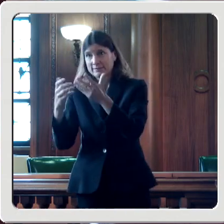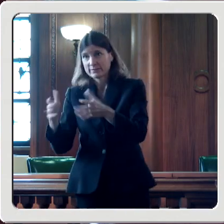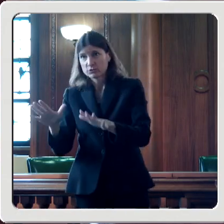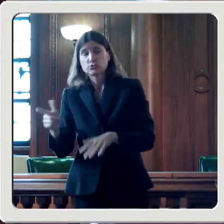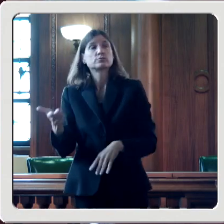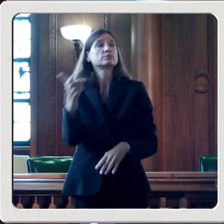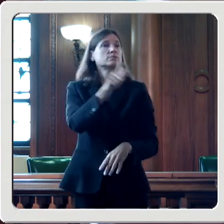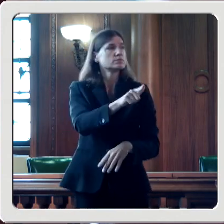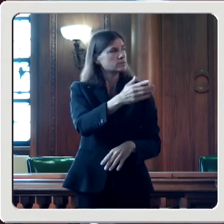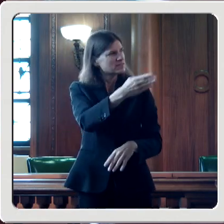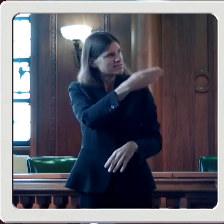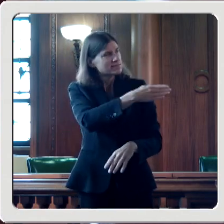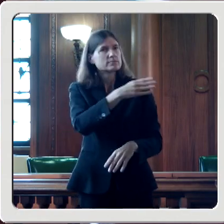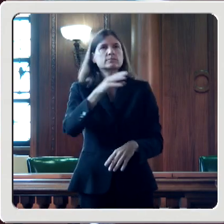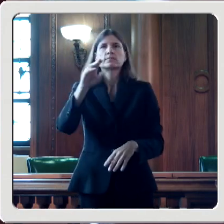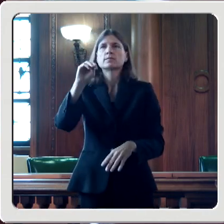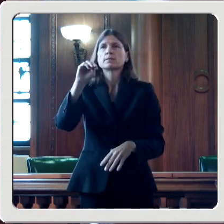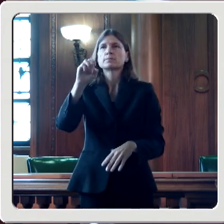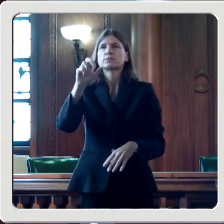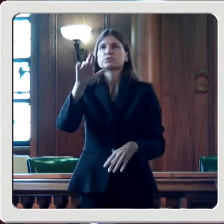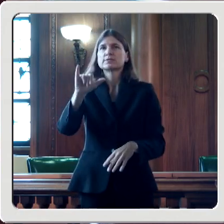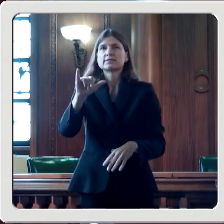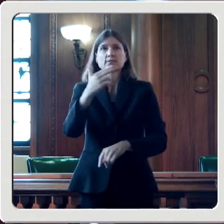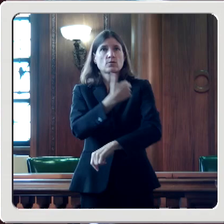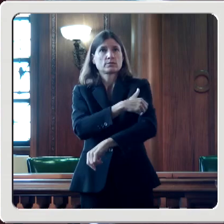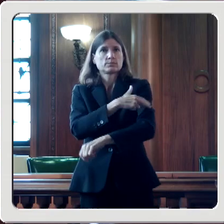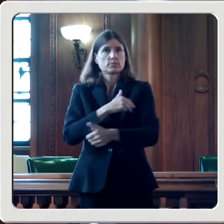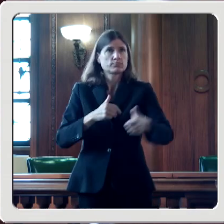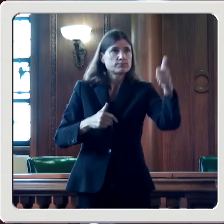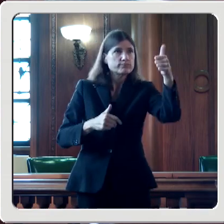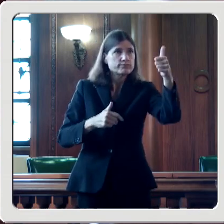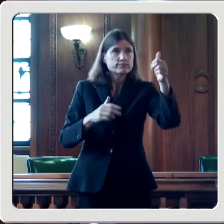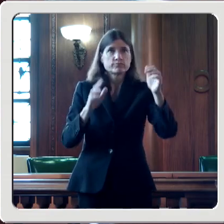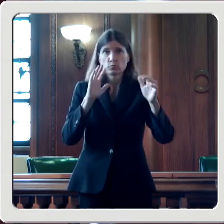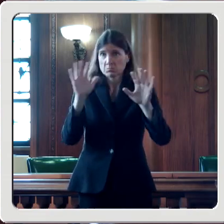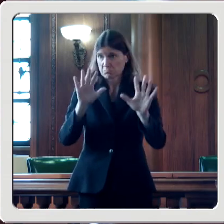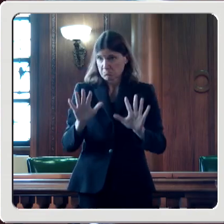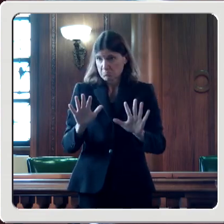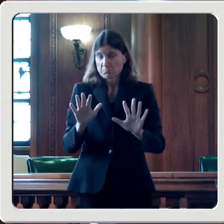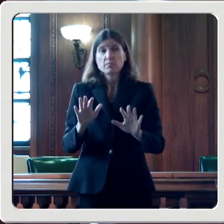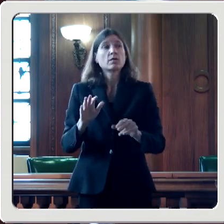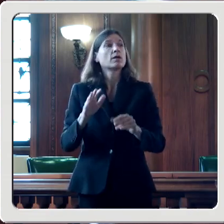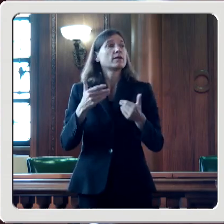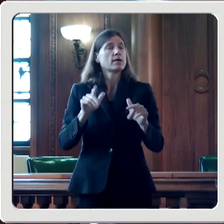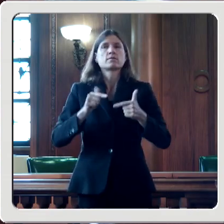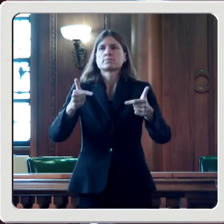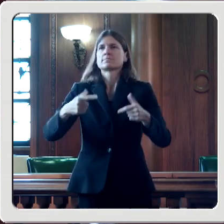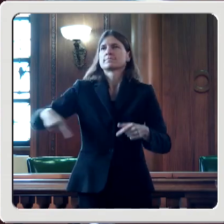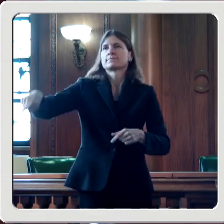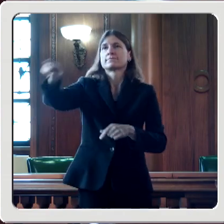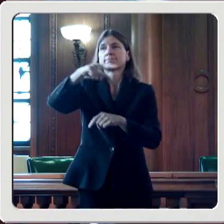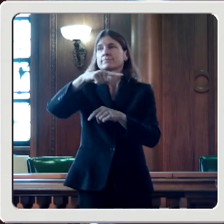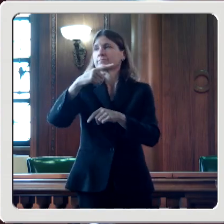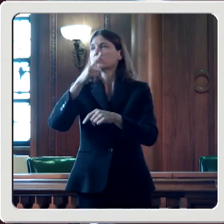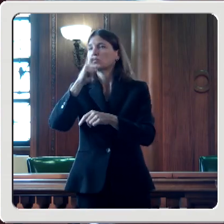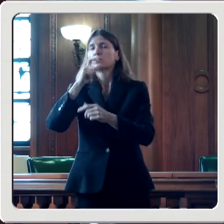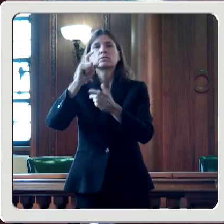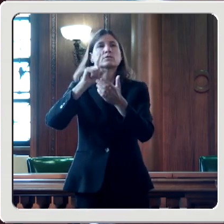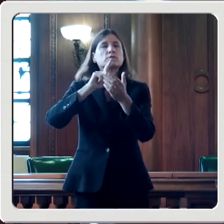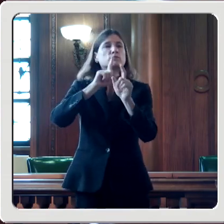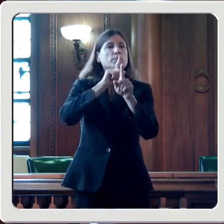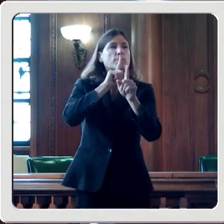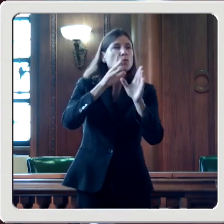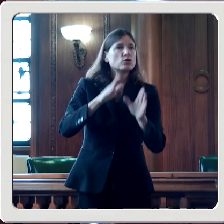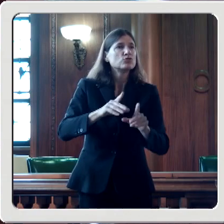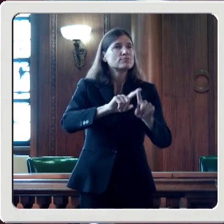will come up. After they are done, they will take questions from the media immediately, and then we'll go into my cabinet heads updates.